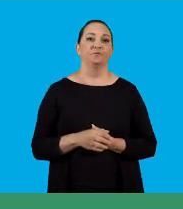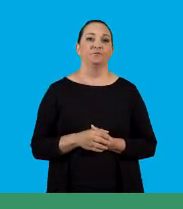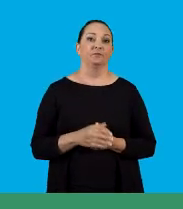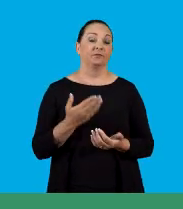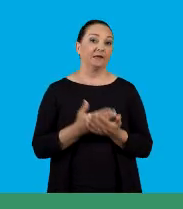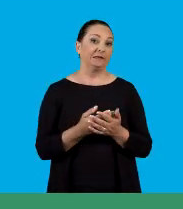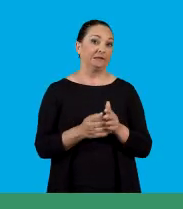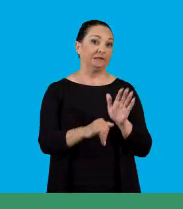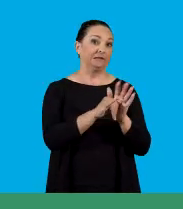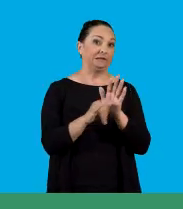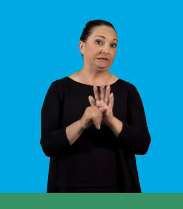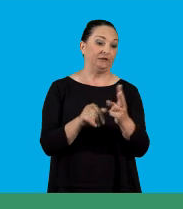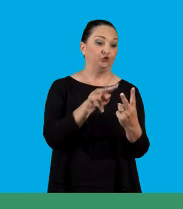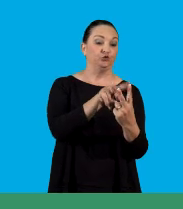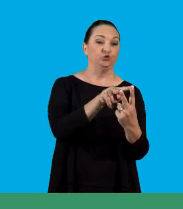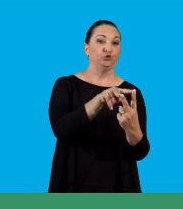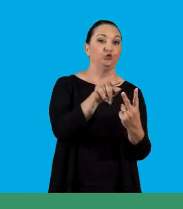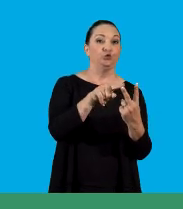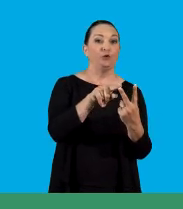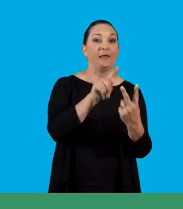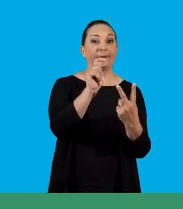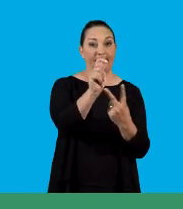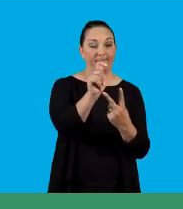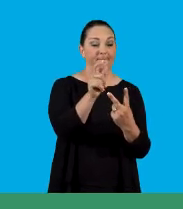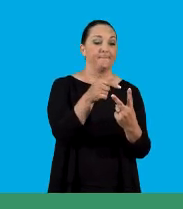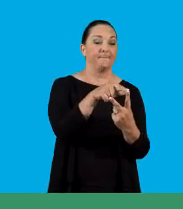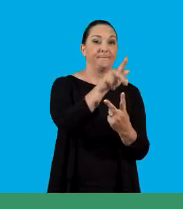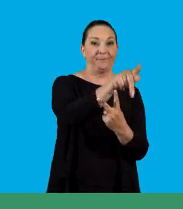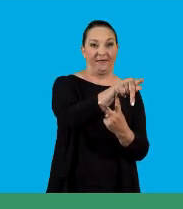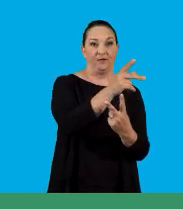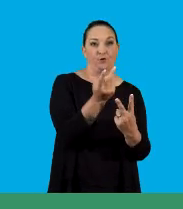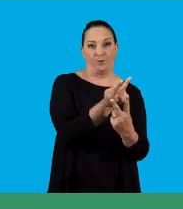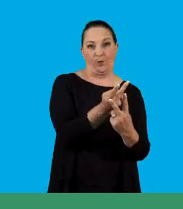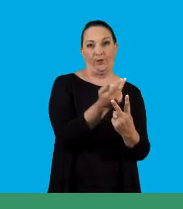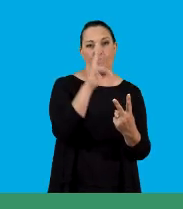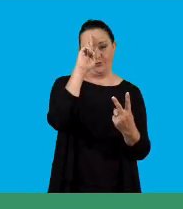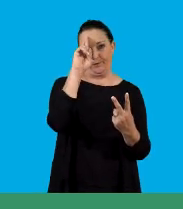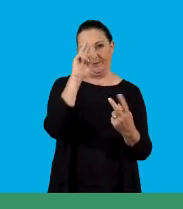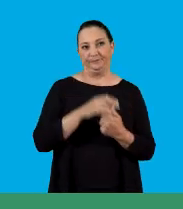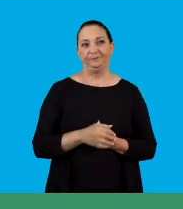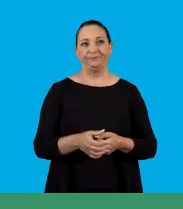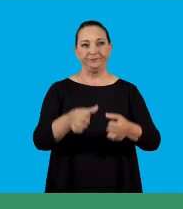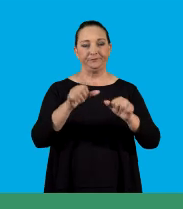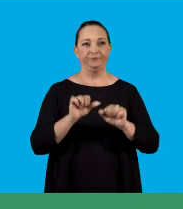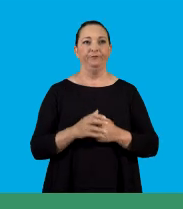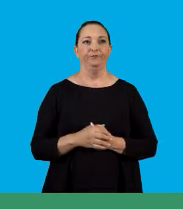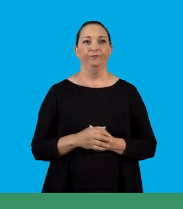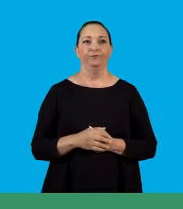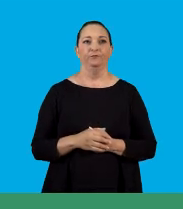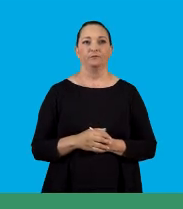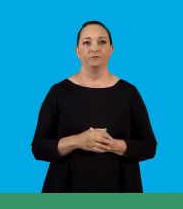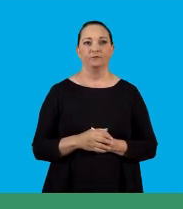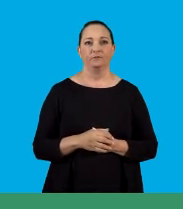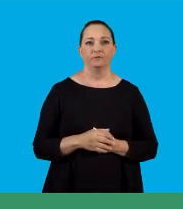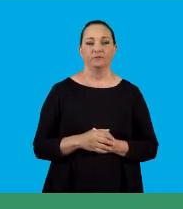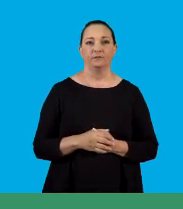identify it. Remember, we've got two. We've got time related and piecemeal. Right, and then the second one, businesses, they say here,